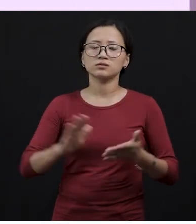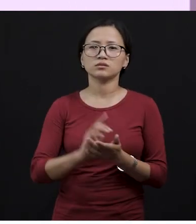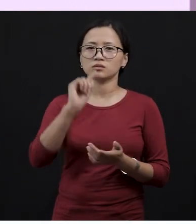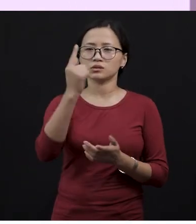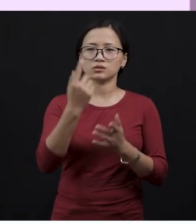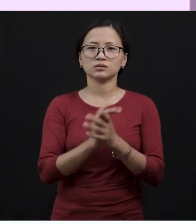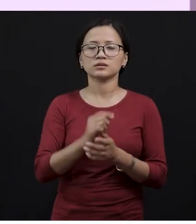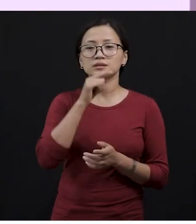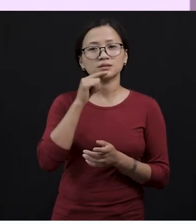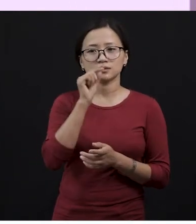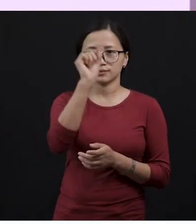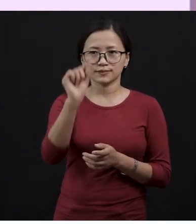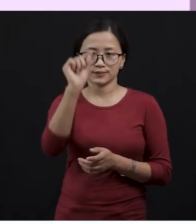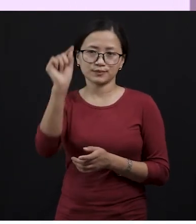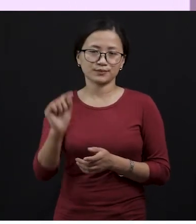one single cell.